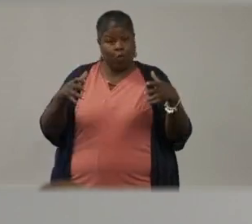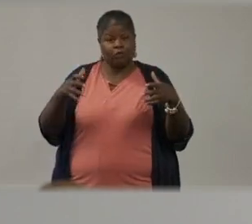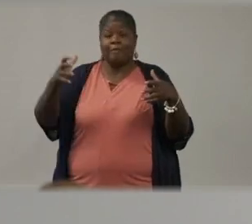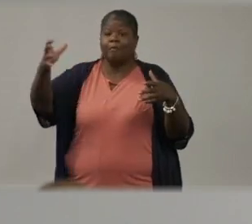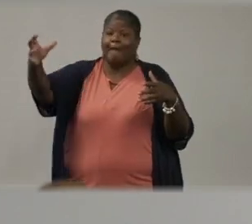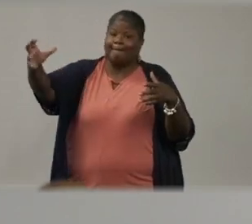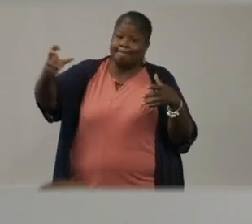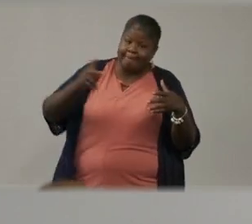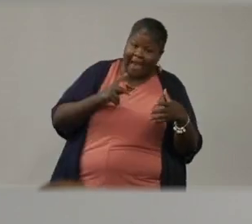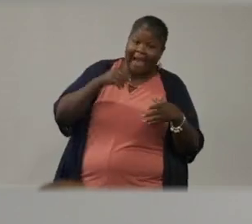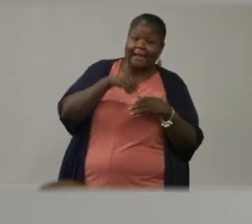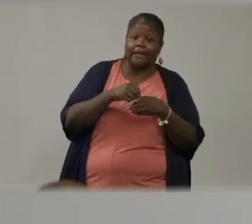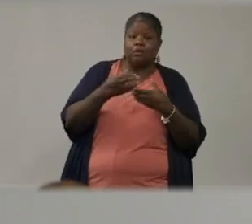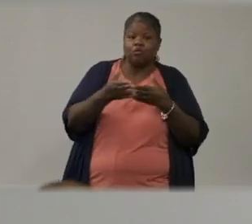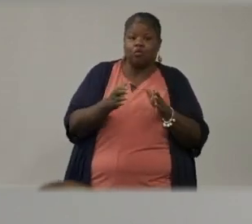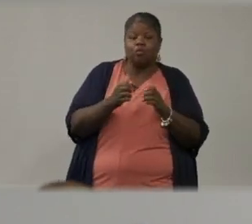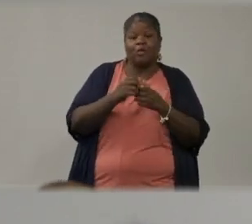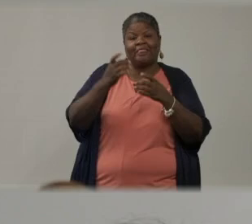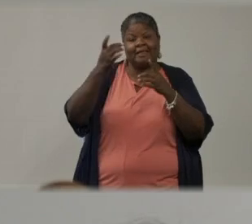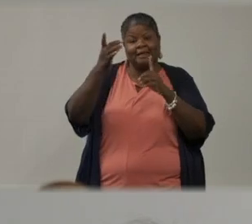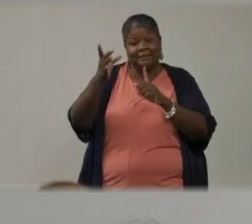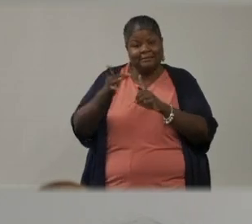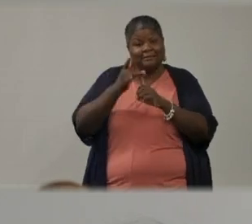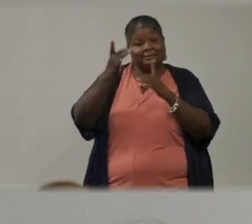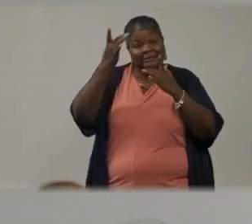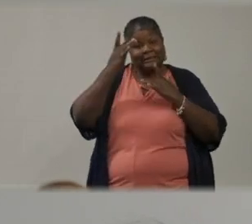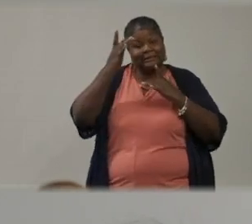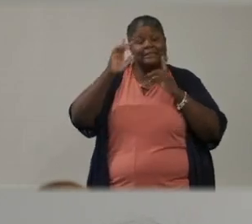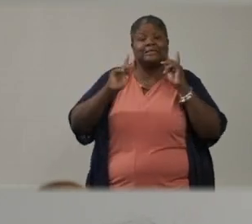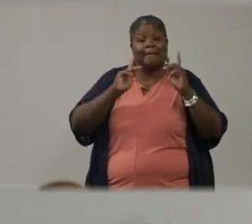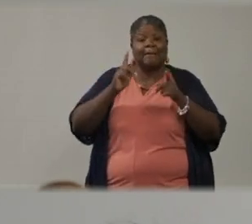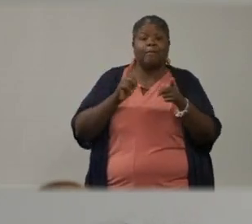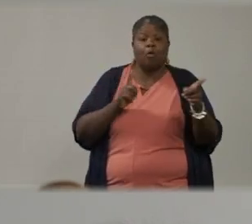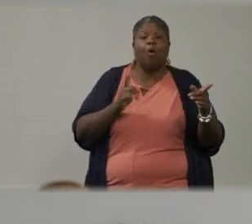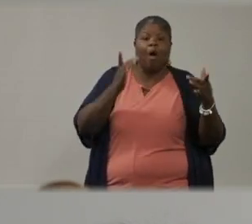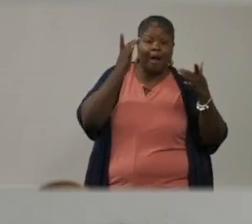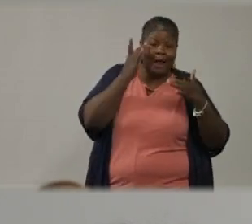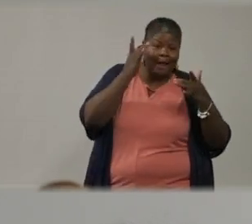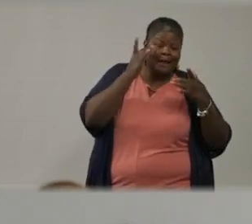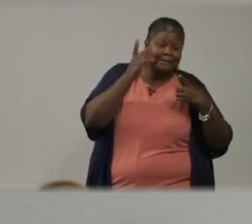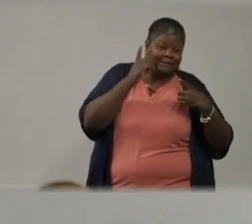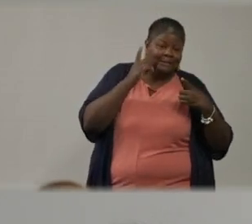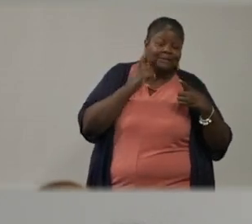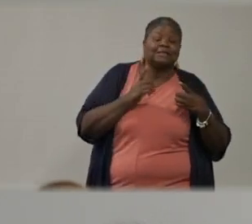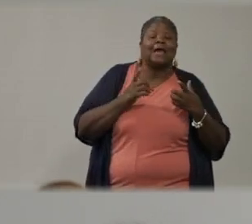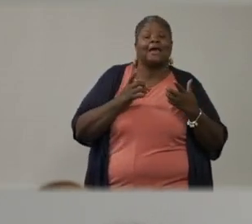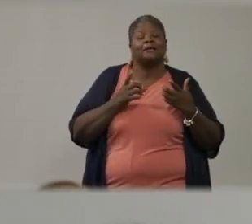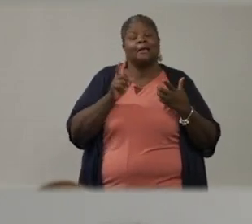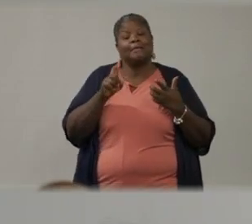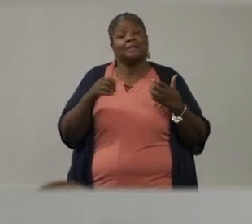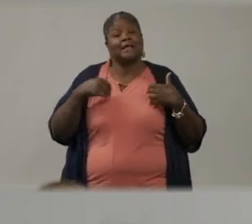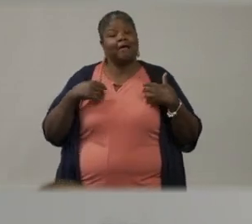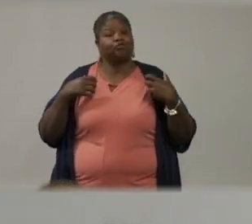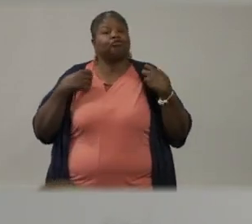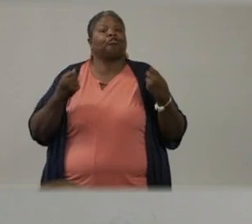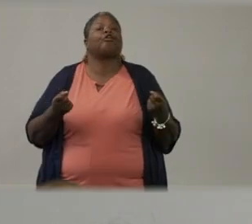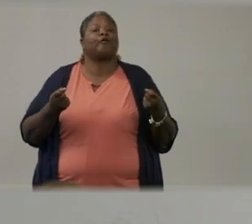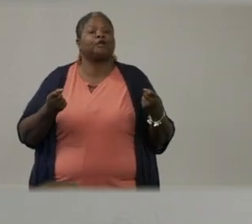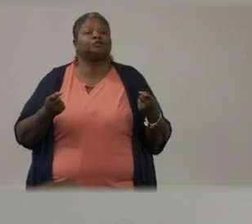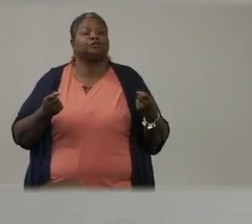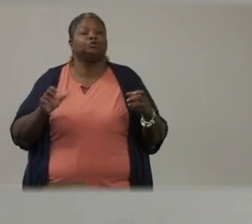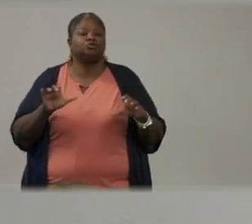into a room with disease in it and people who are diseased. And it takes courage to do